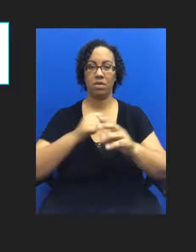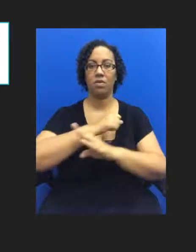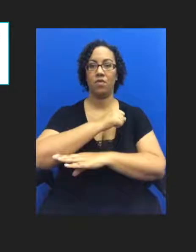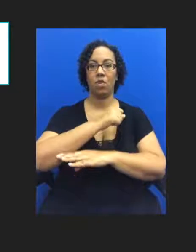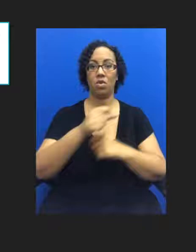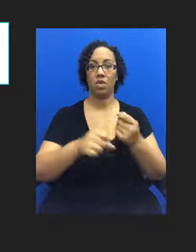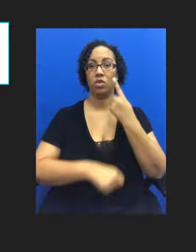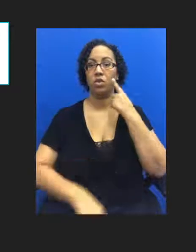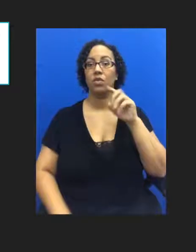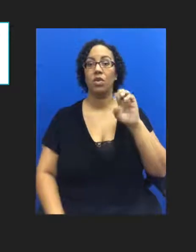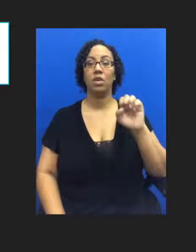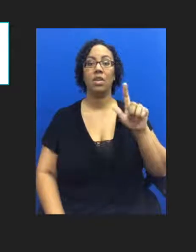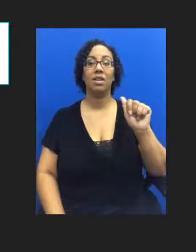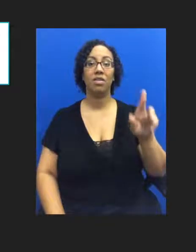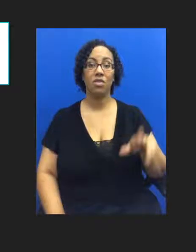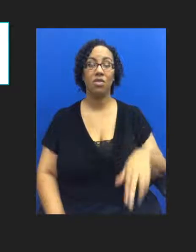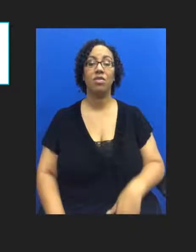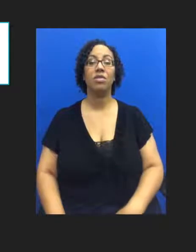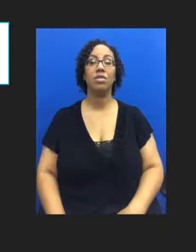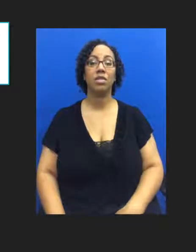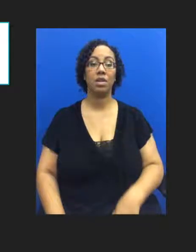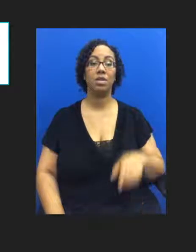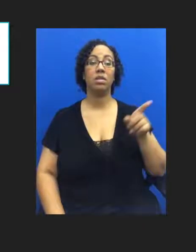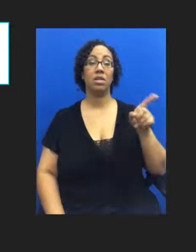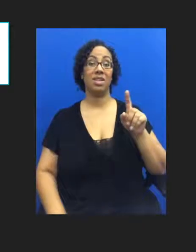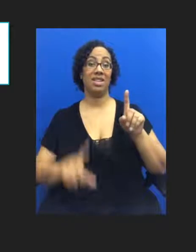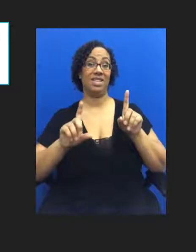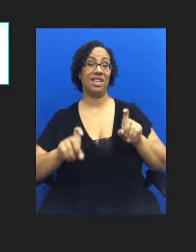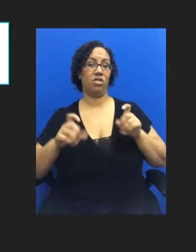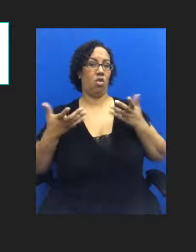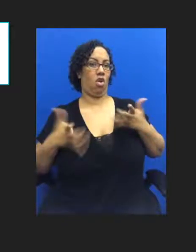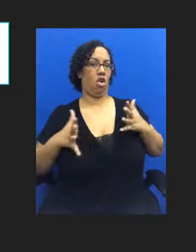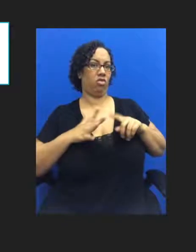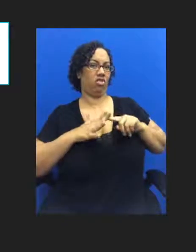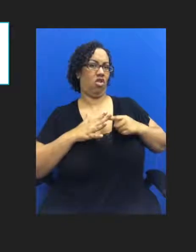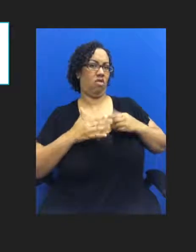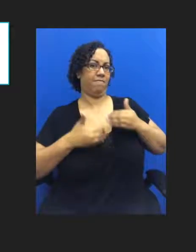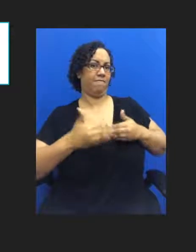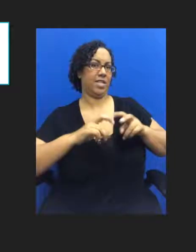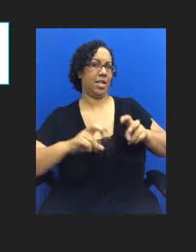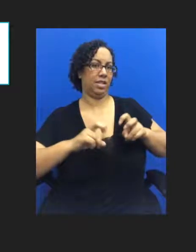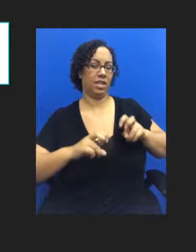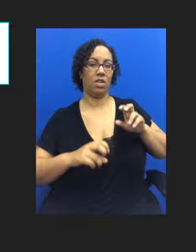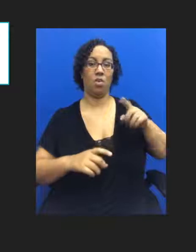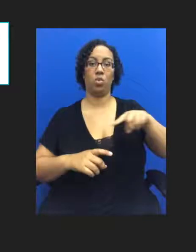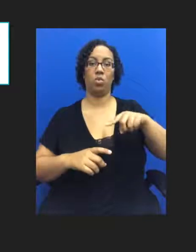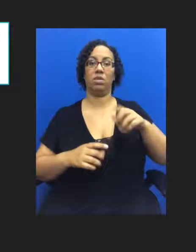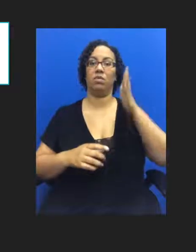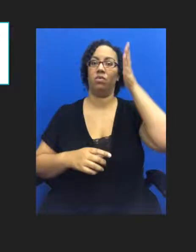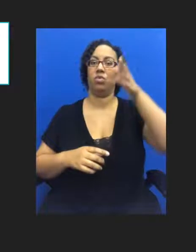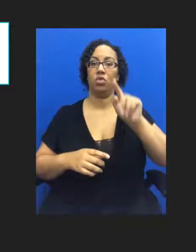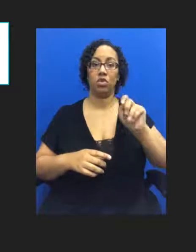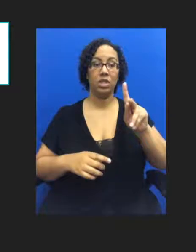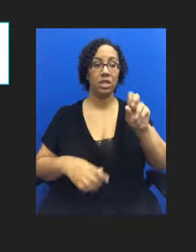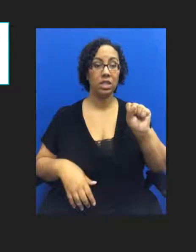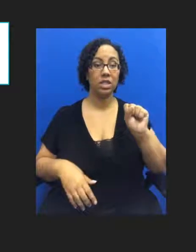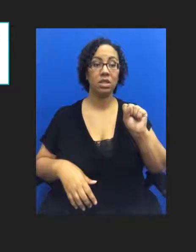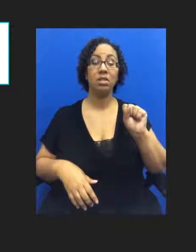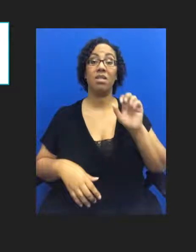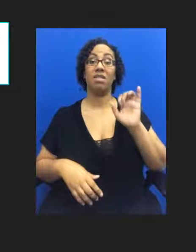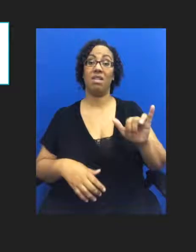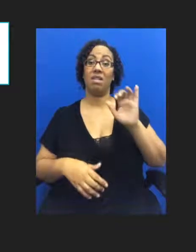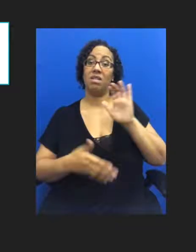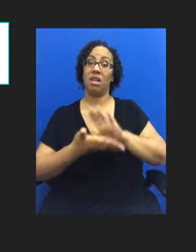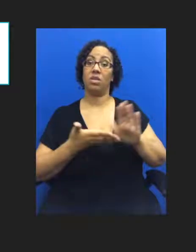that there are some new TEKS that will be implemented in the fall of next year for ELAR. We are already beginning